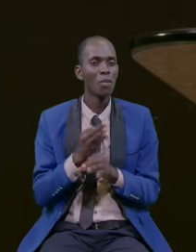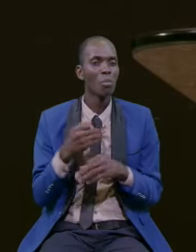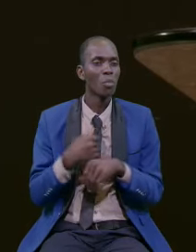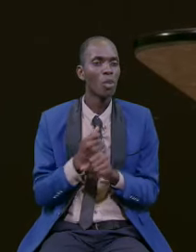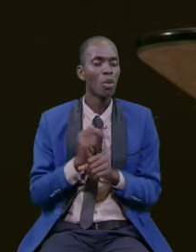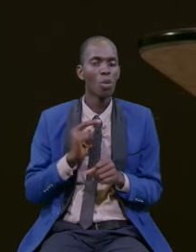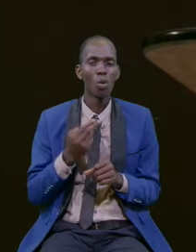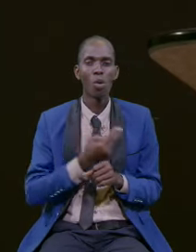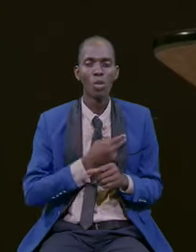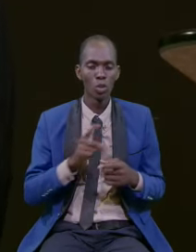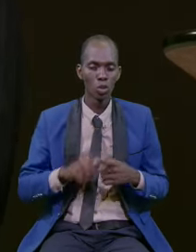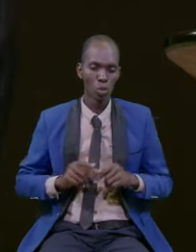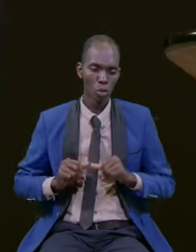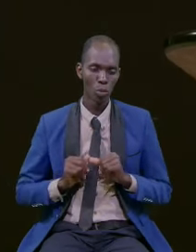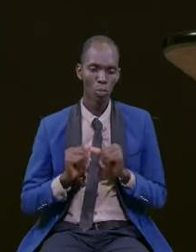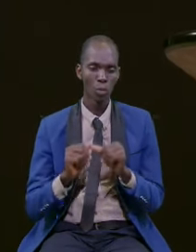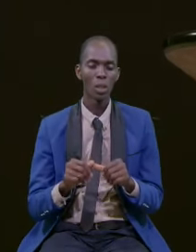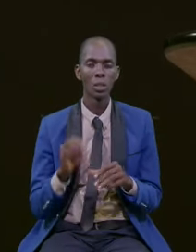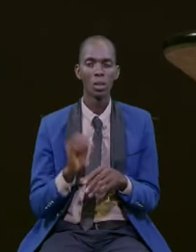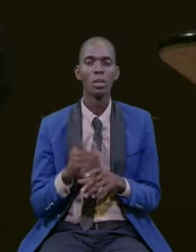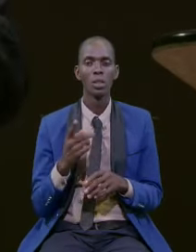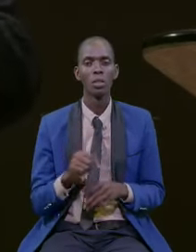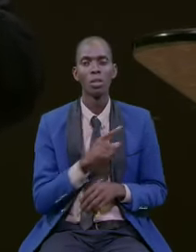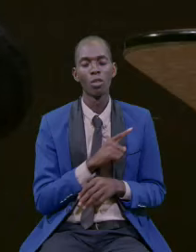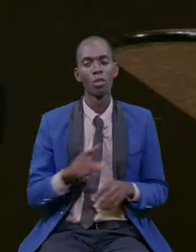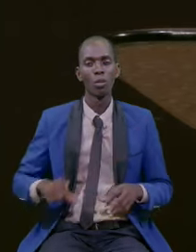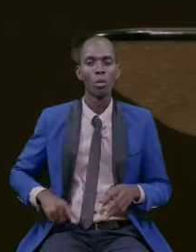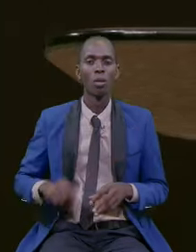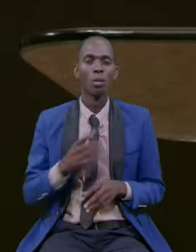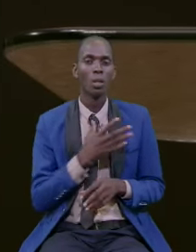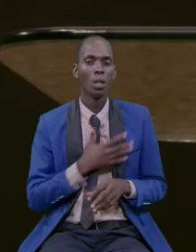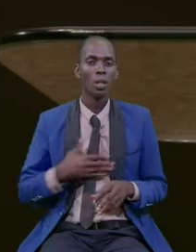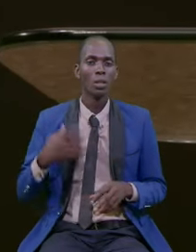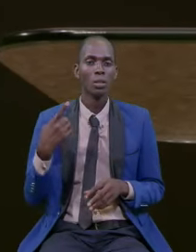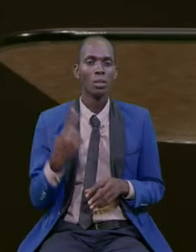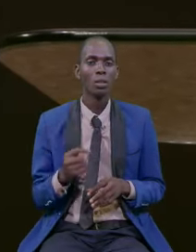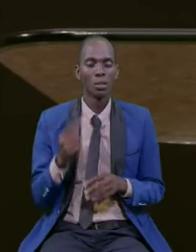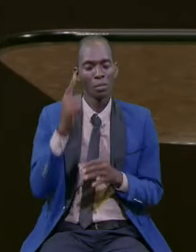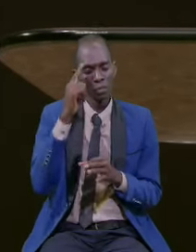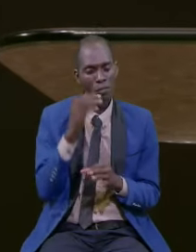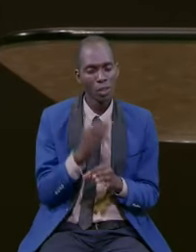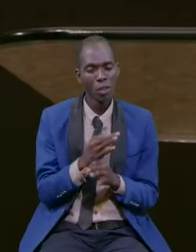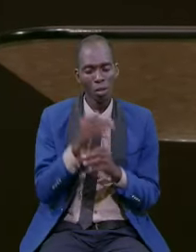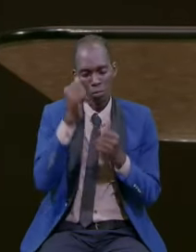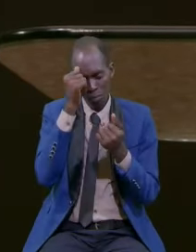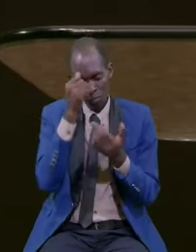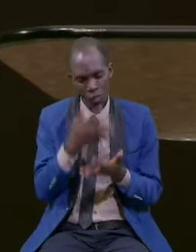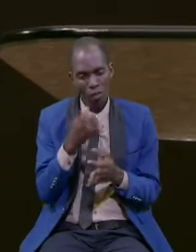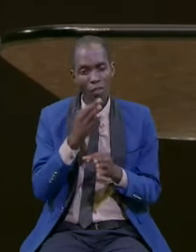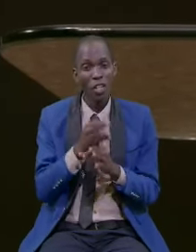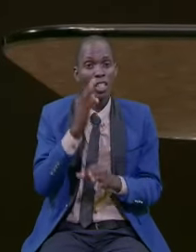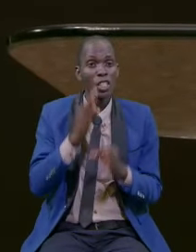in the Lord and in the book of life. And the faith, obedient faith, if it